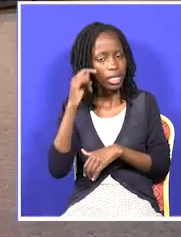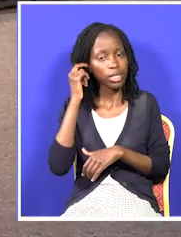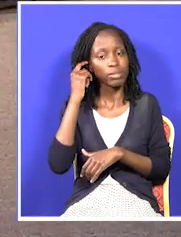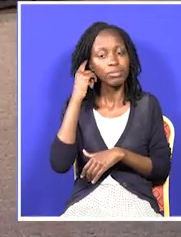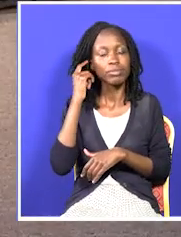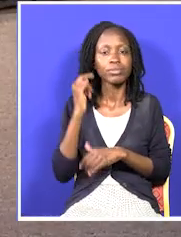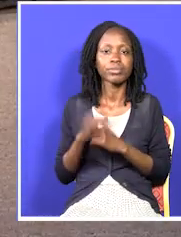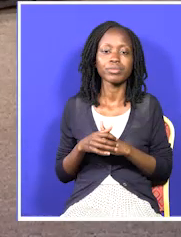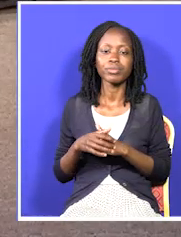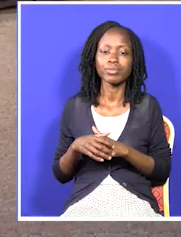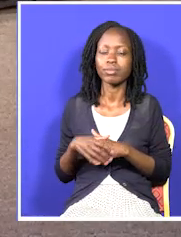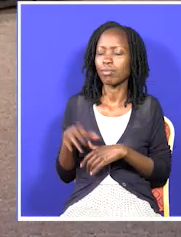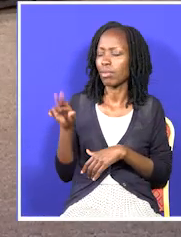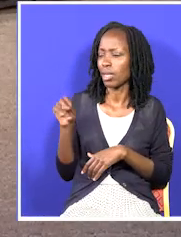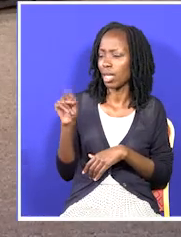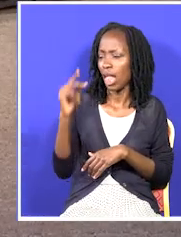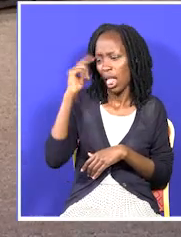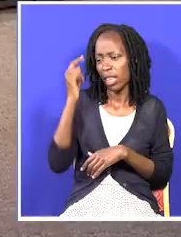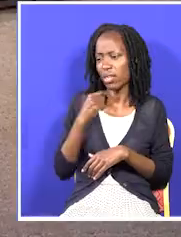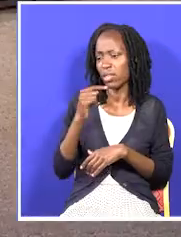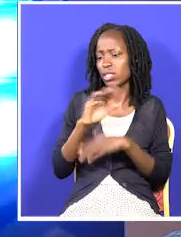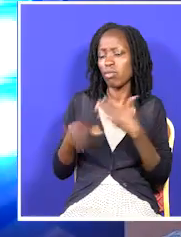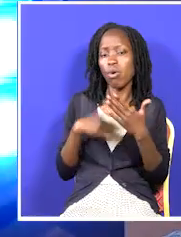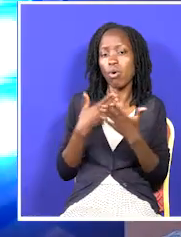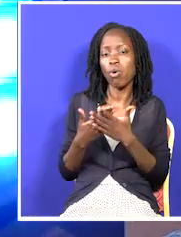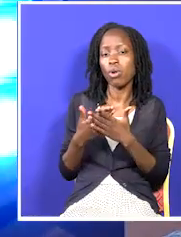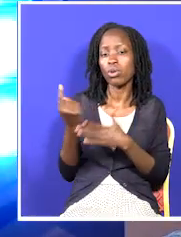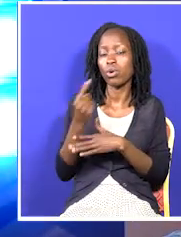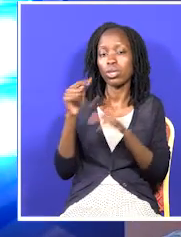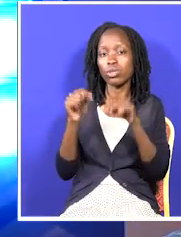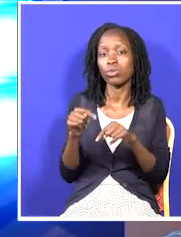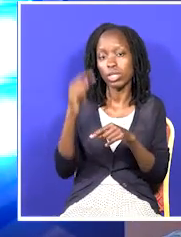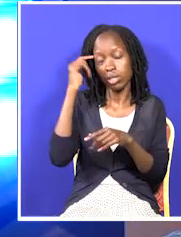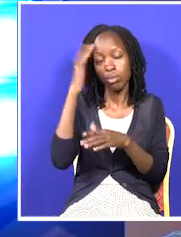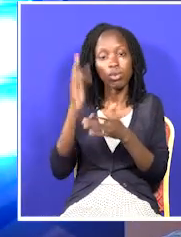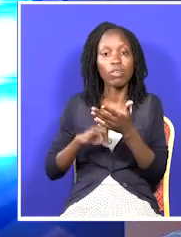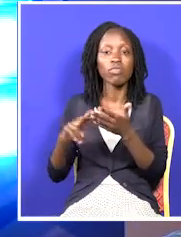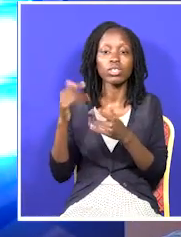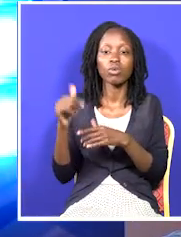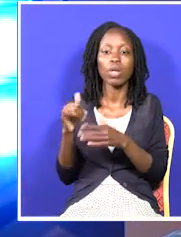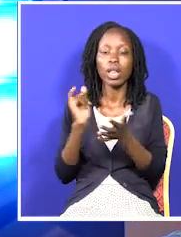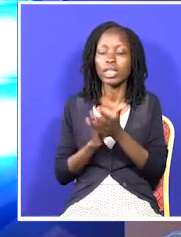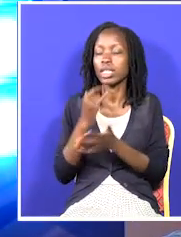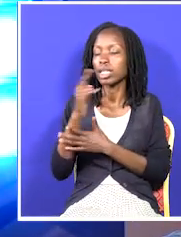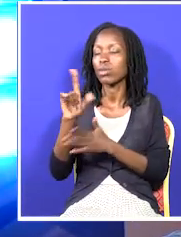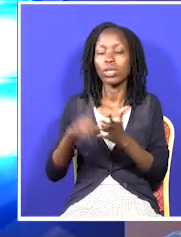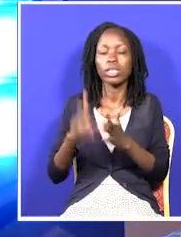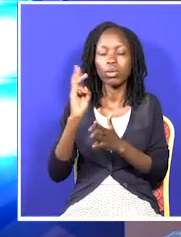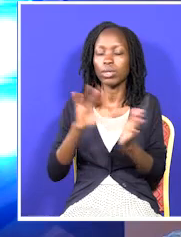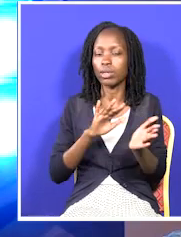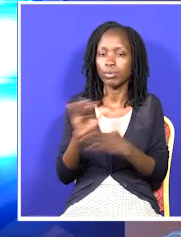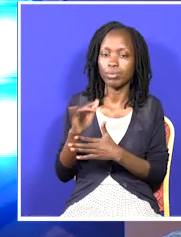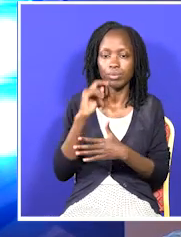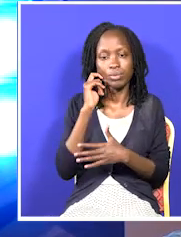not mentioned? I think you have mentioned all that we have gone through apart from today's memory verse, which will be coming later on, right? Yes.